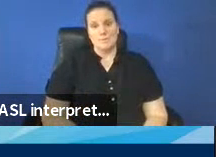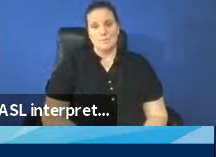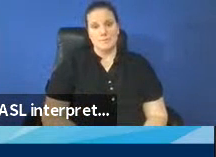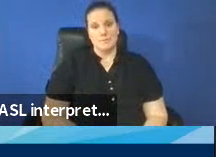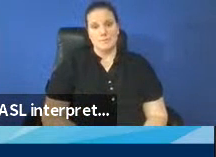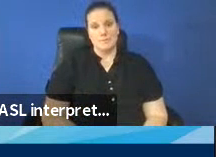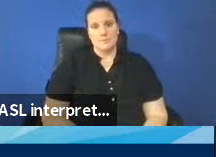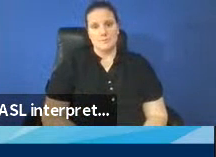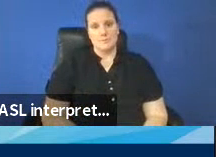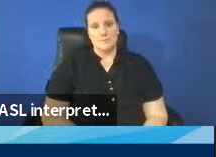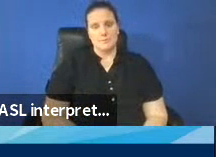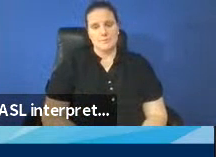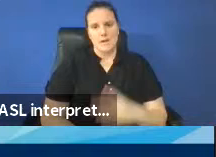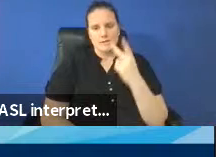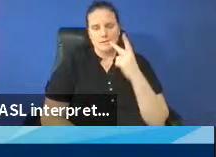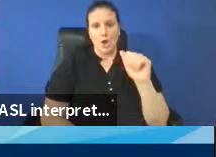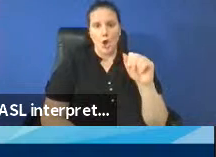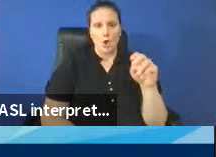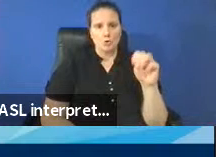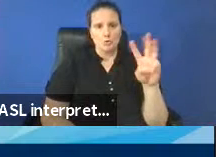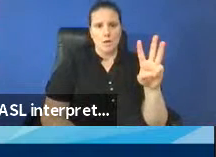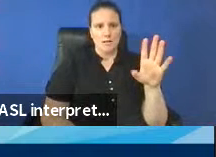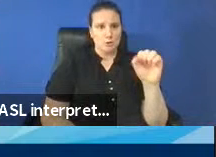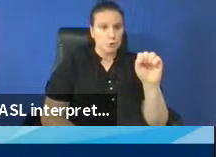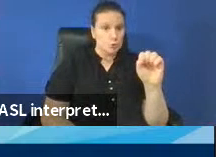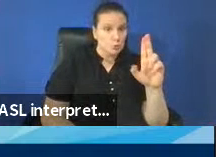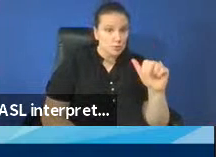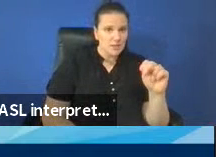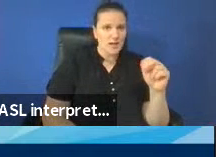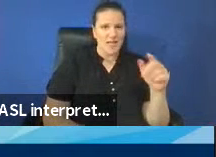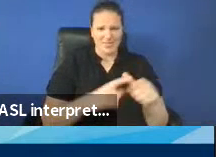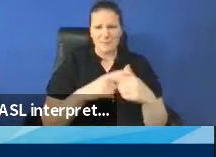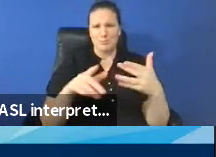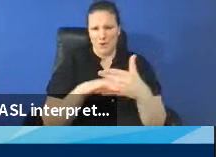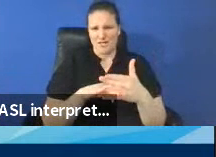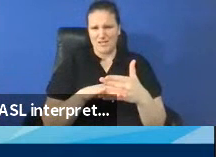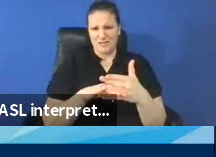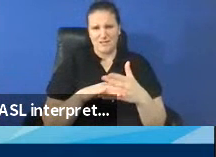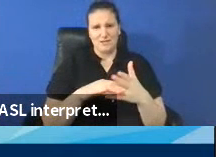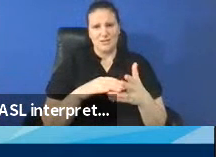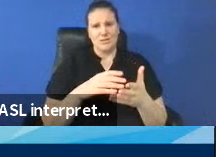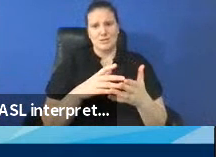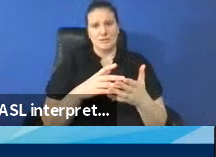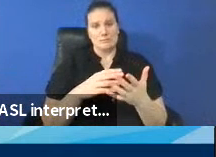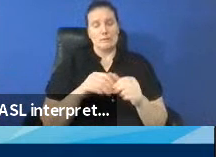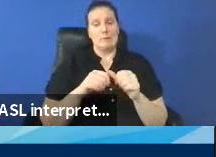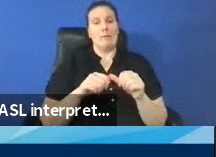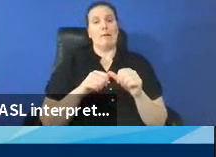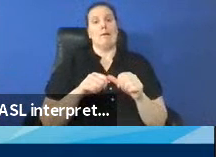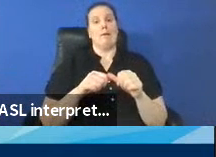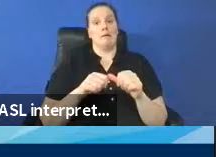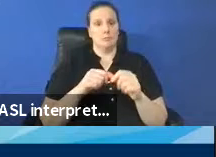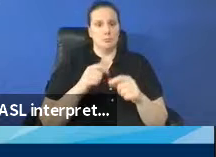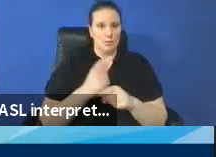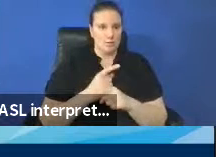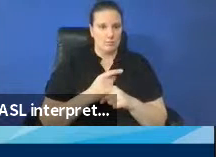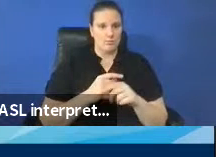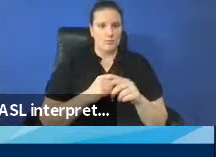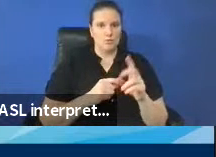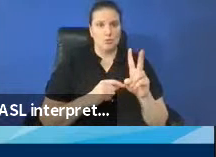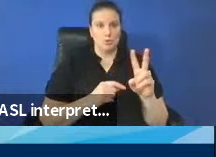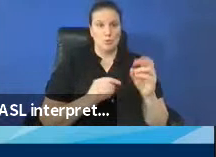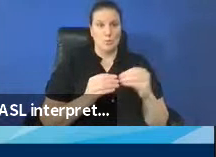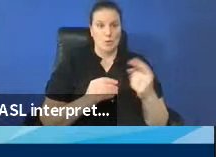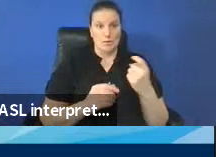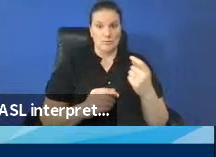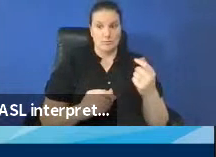And then I see Andre and then Susan, and then we're going to take a break. We're running, trying to keep on track. So we'll just take 2 more questions.